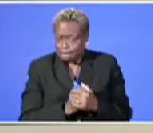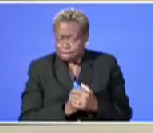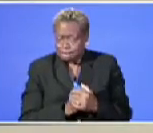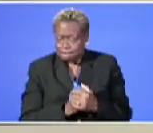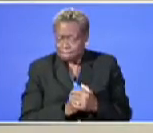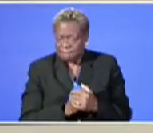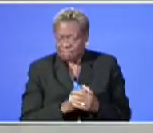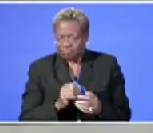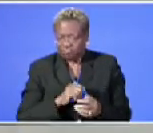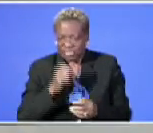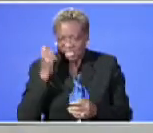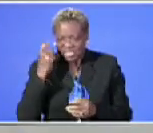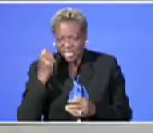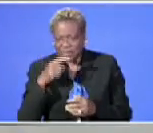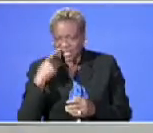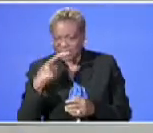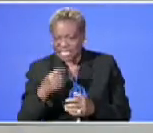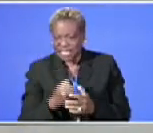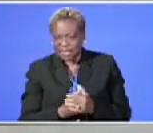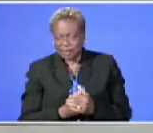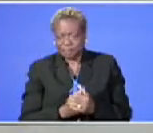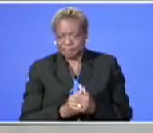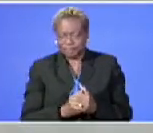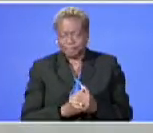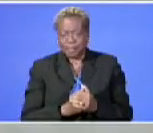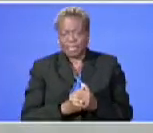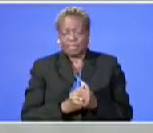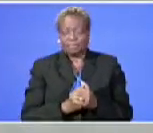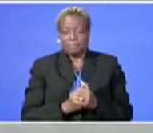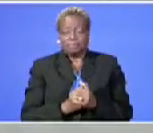keep the reserves at comfortable levels. Cleopatra Murphy, ZNS Network News.